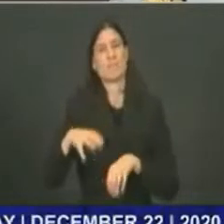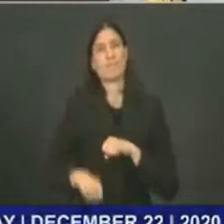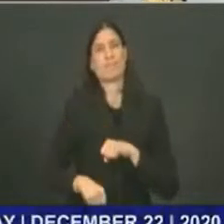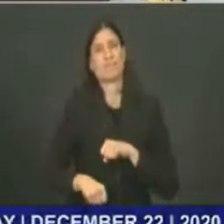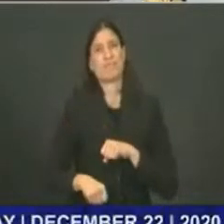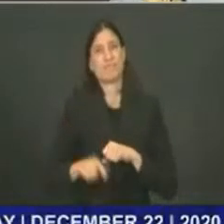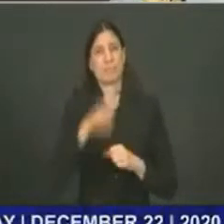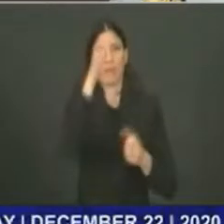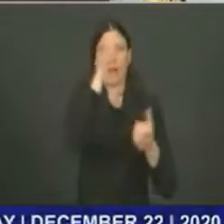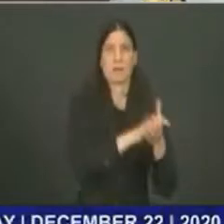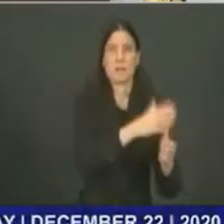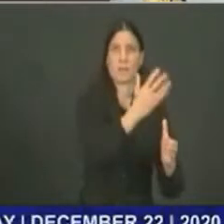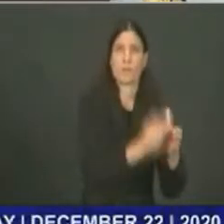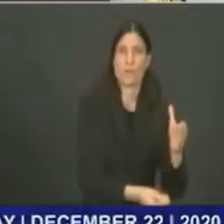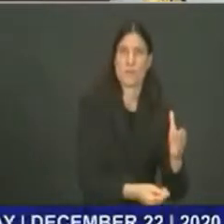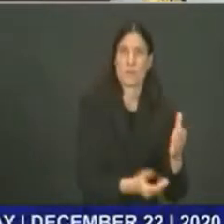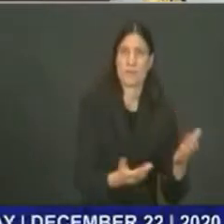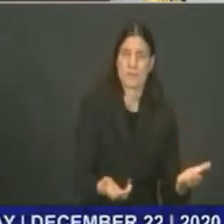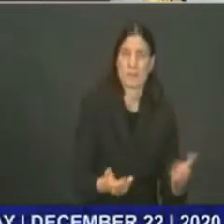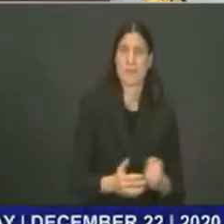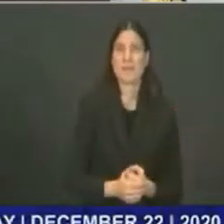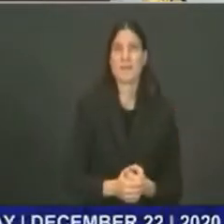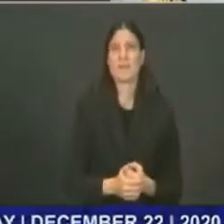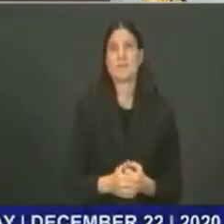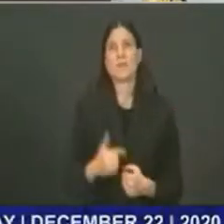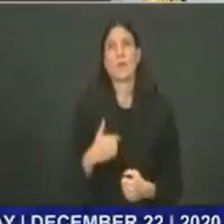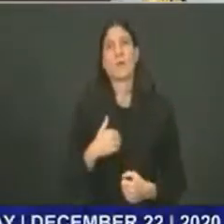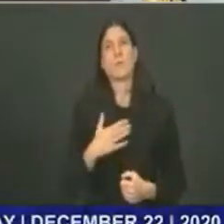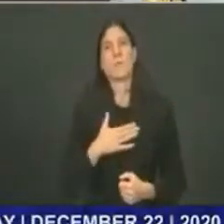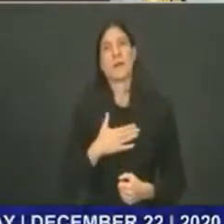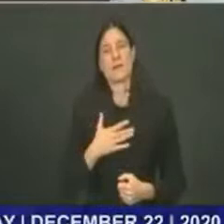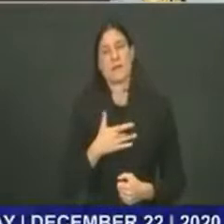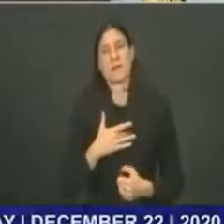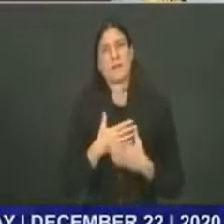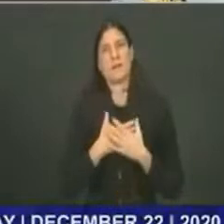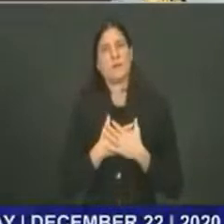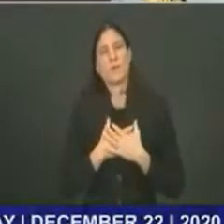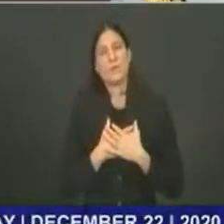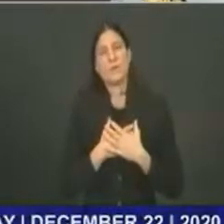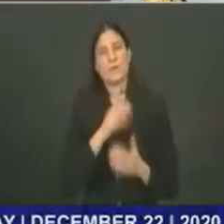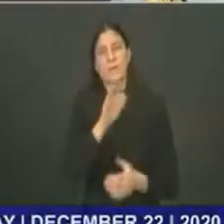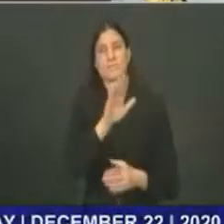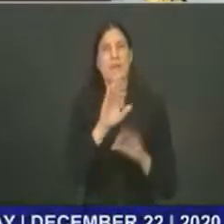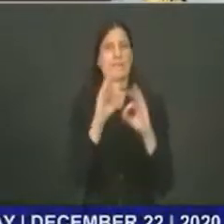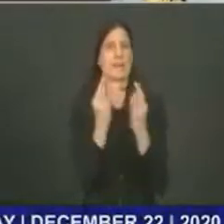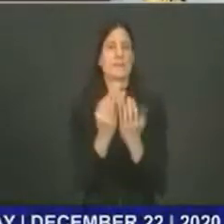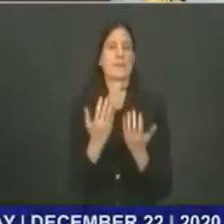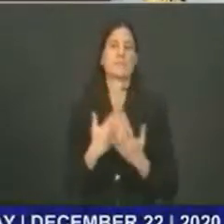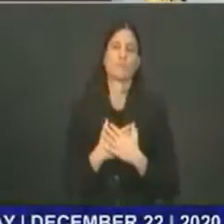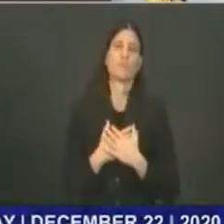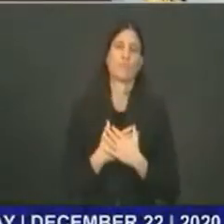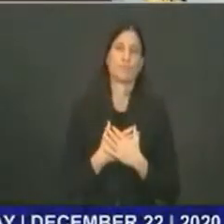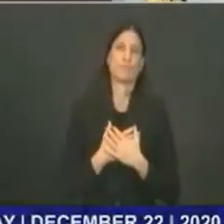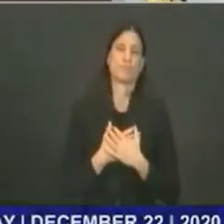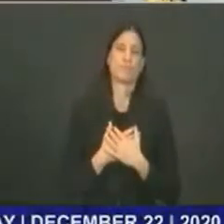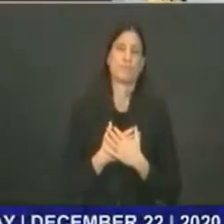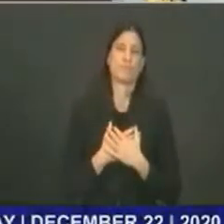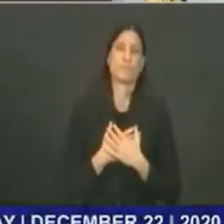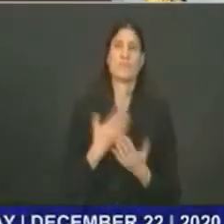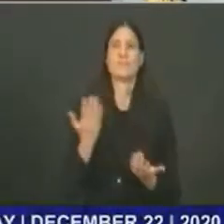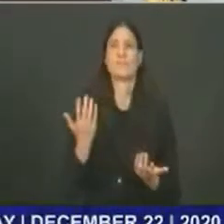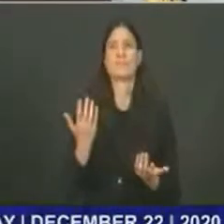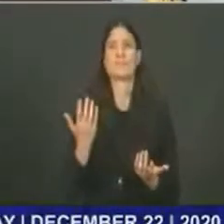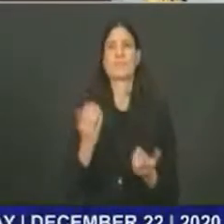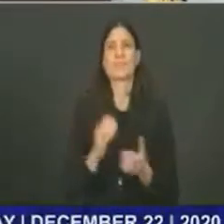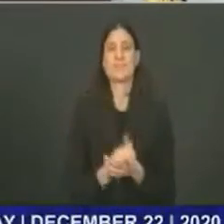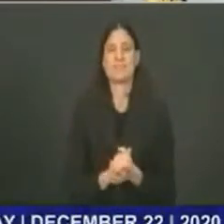just say, first of all, my heart goes out to that family, as my heart goes out to all families. And secondly, yeah, I mean, listen, it's the same